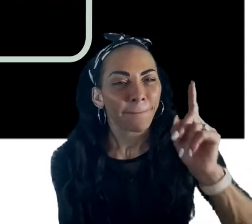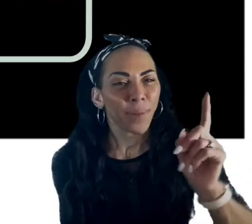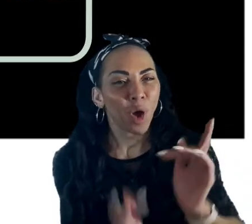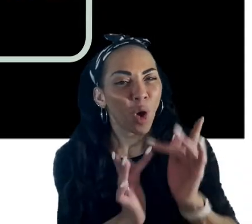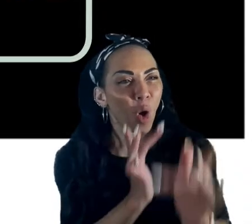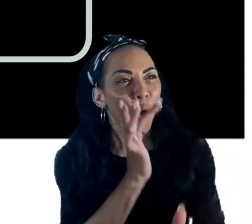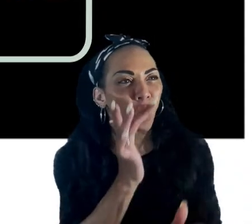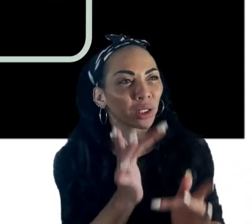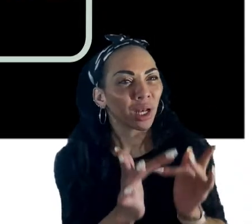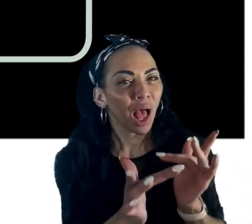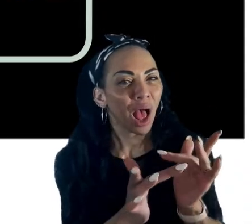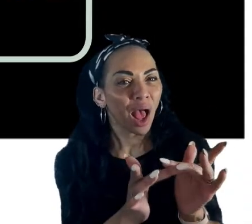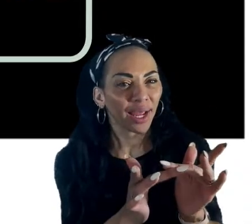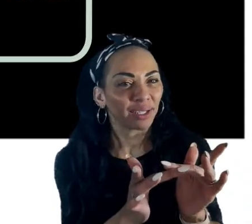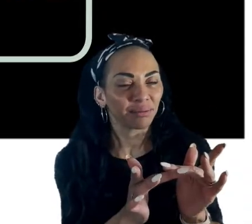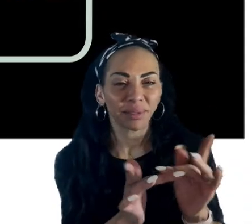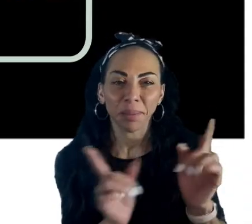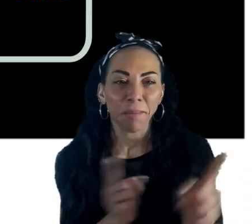goal.